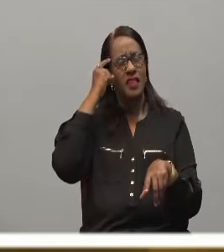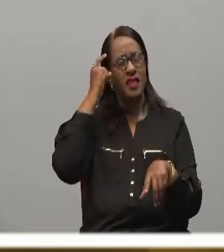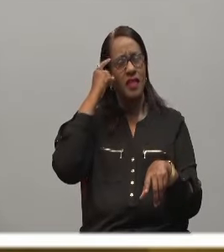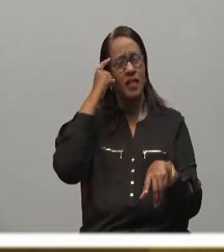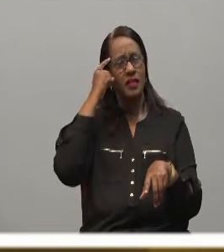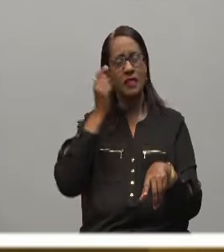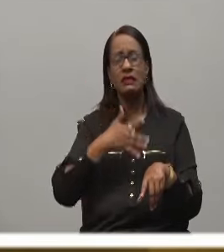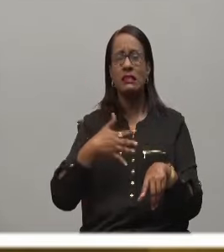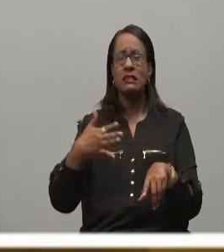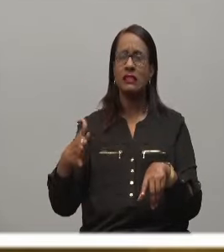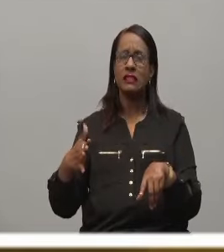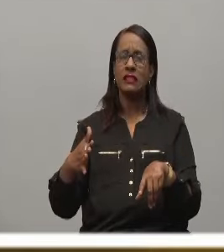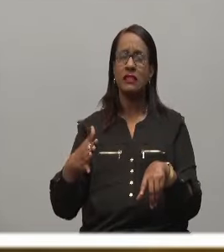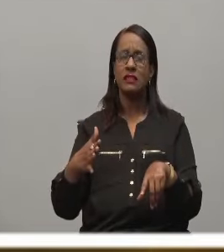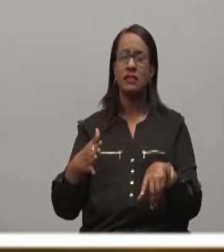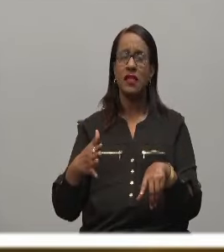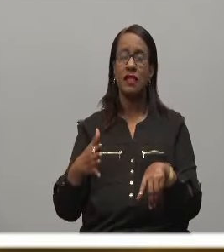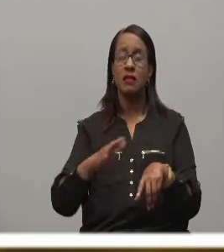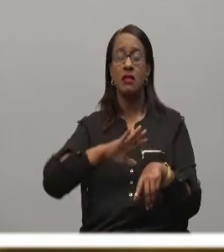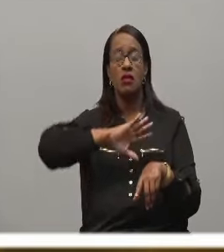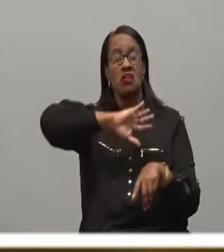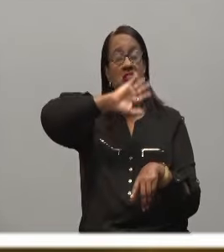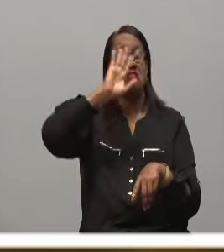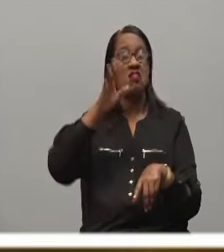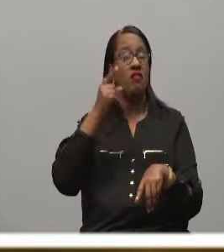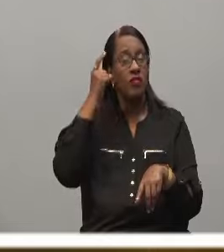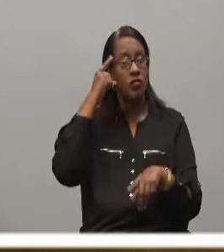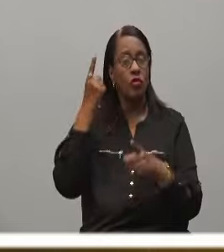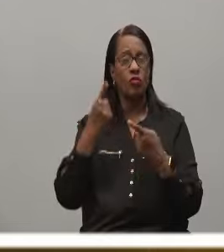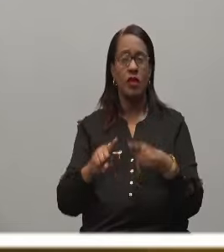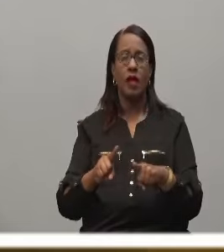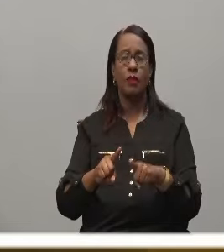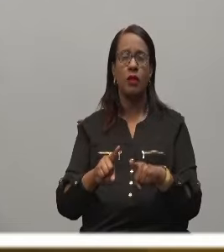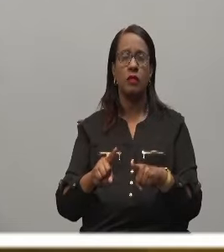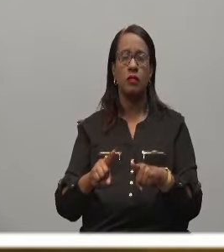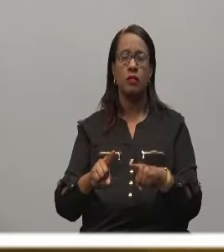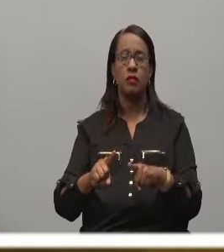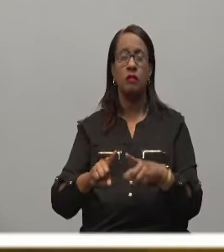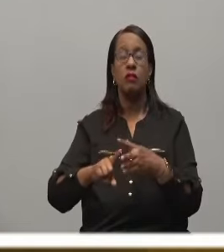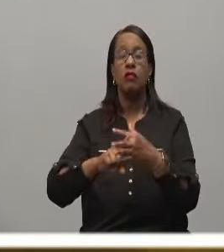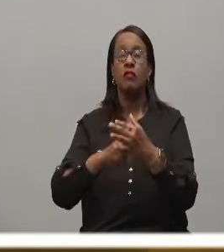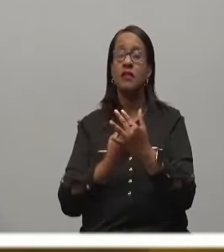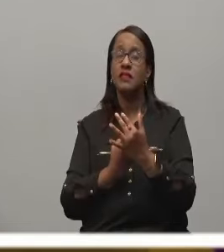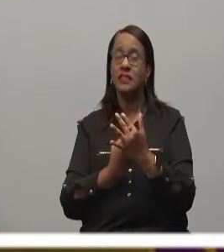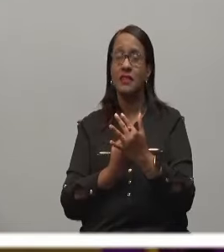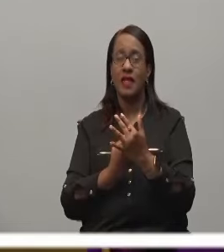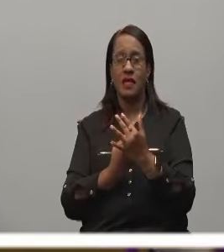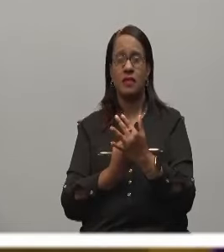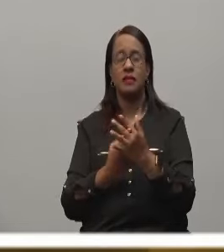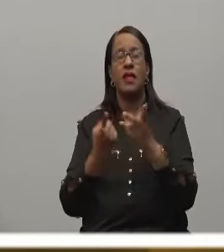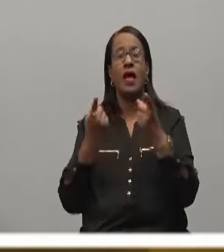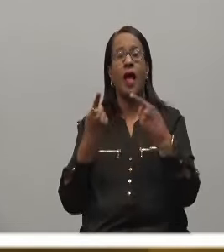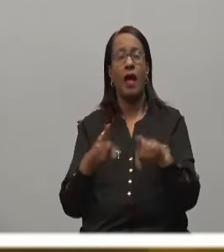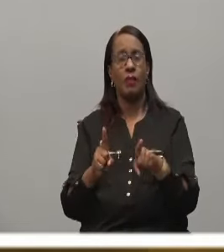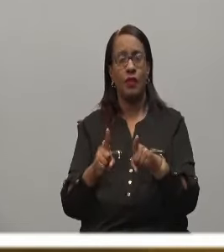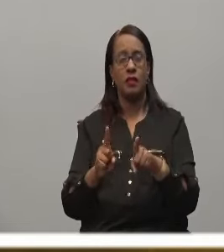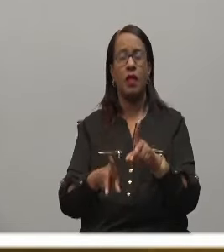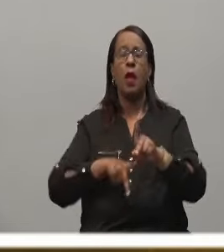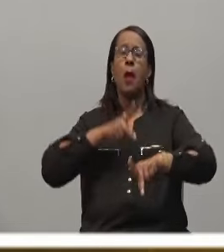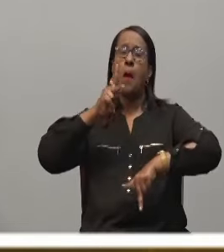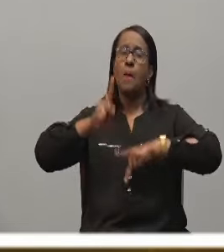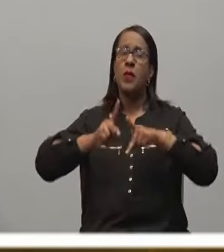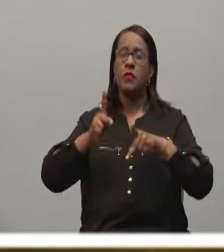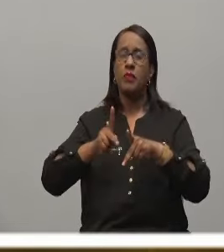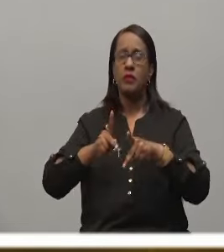start stirring up in your life. There's so many examples of people who have been away from God for long,